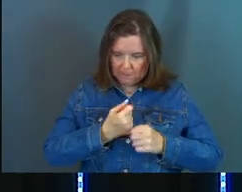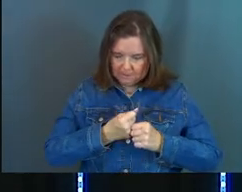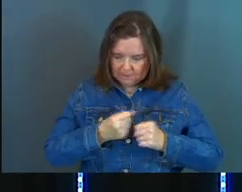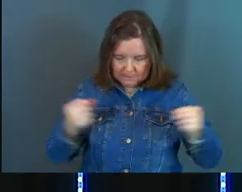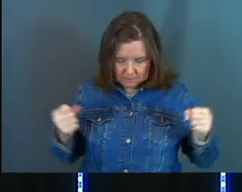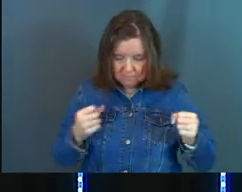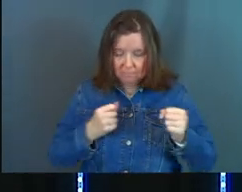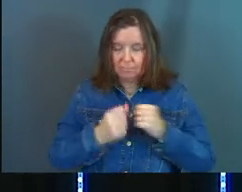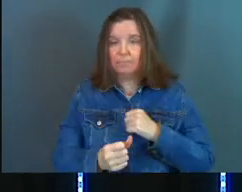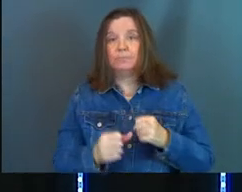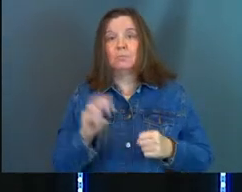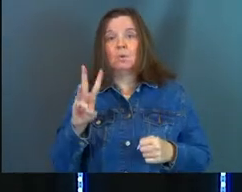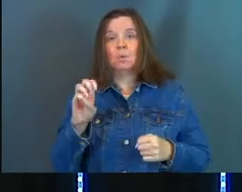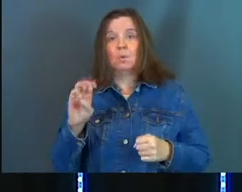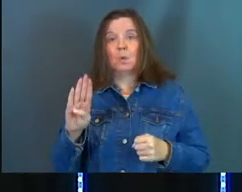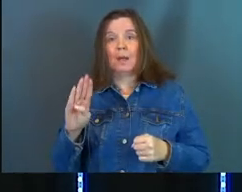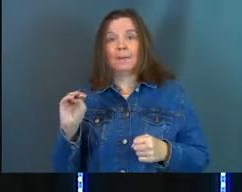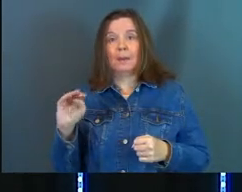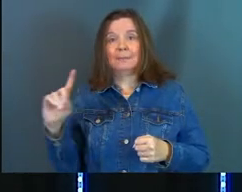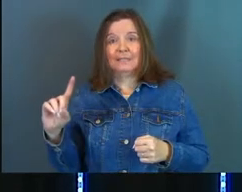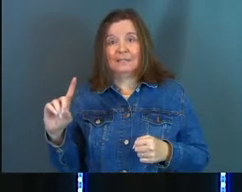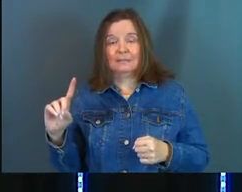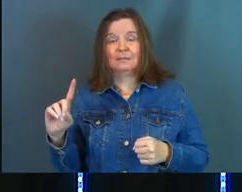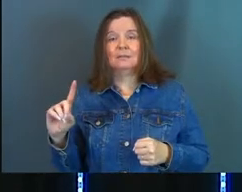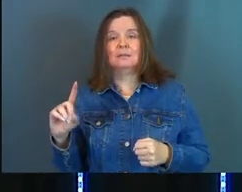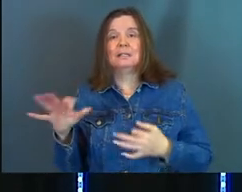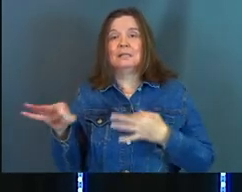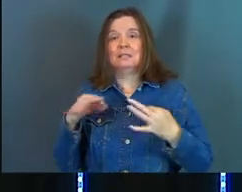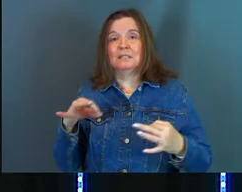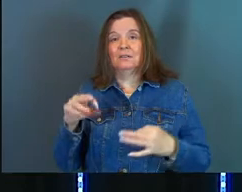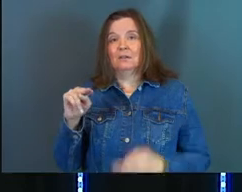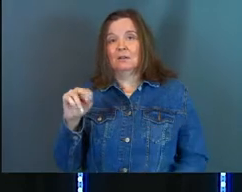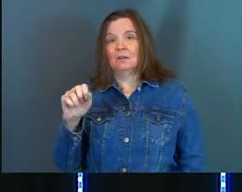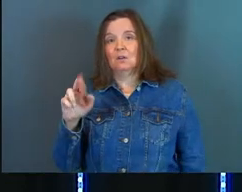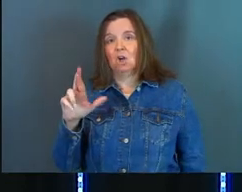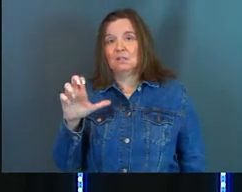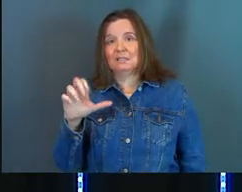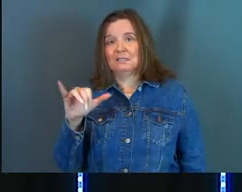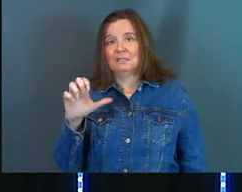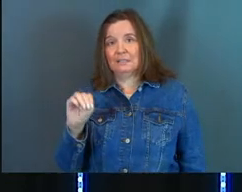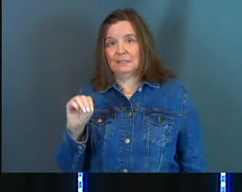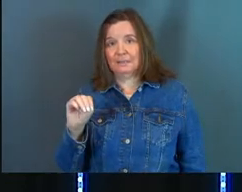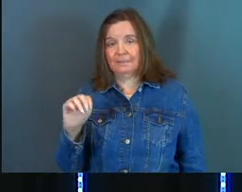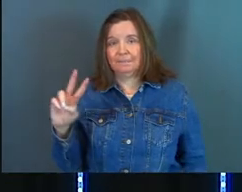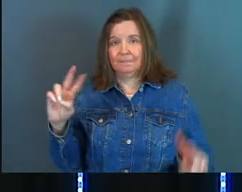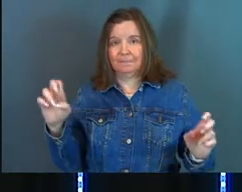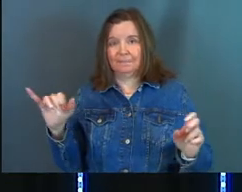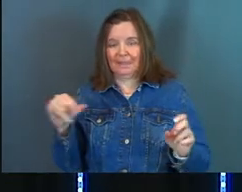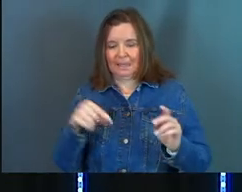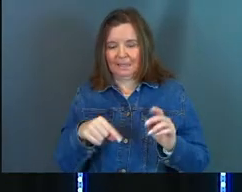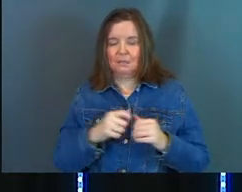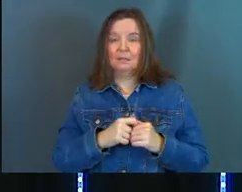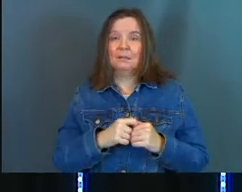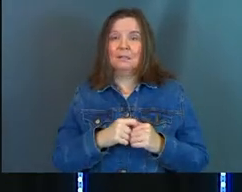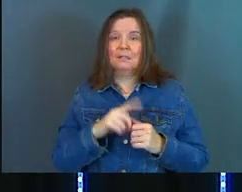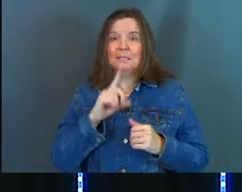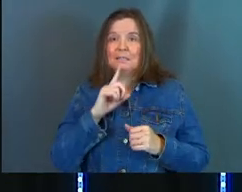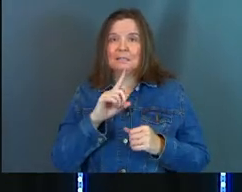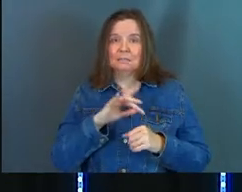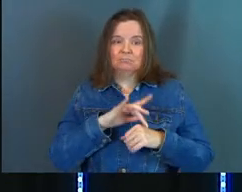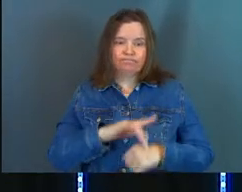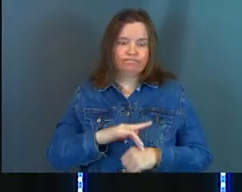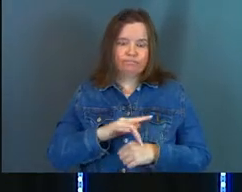WebMD, which is an interesting source, defines narcissism like this. Narcissism is